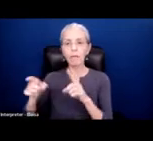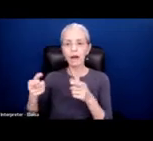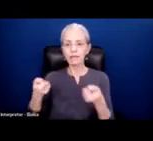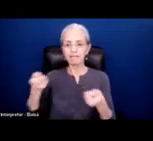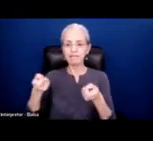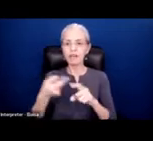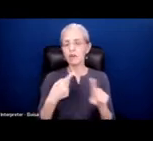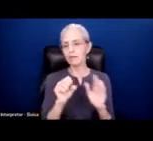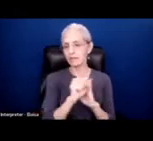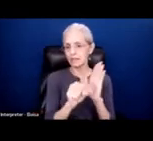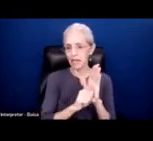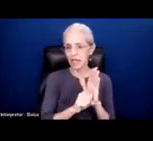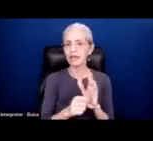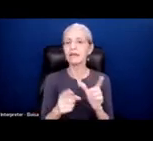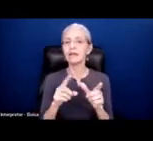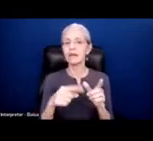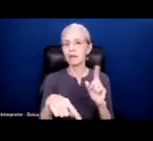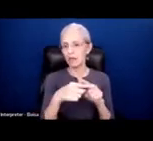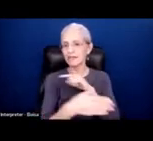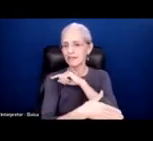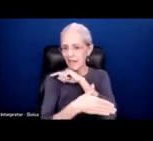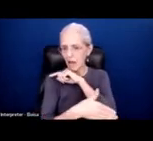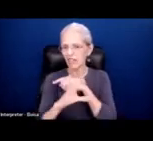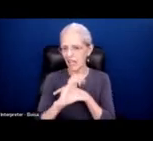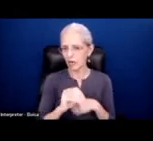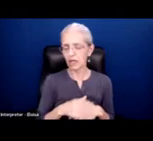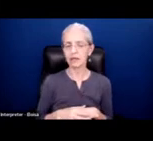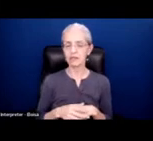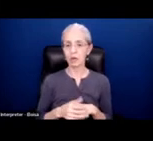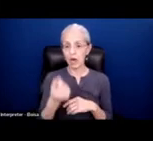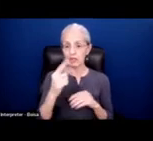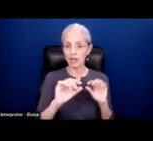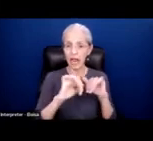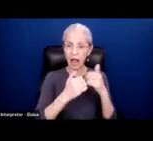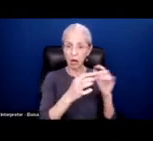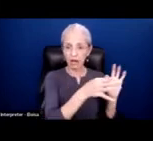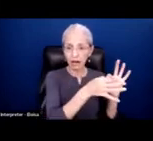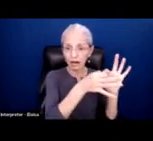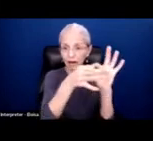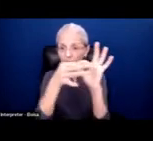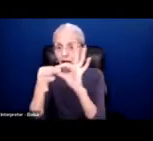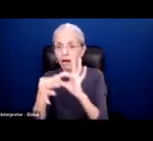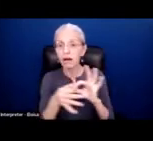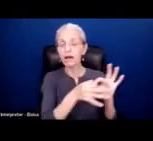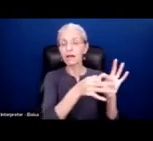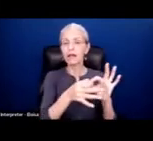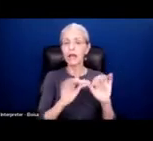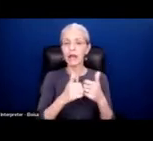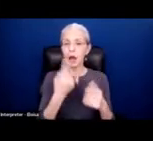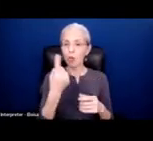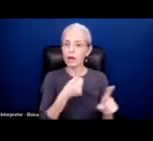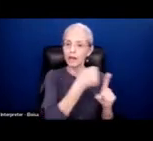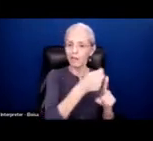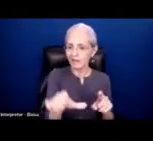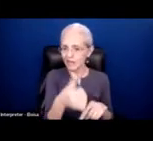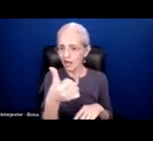state level and then again on the county level. So understanding how all these things interact and how one will impact the other.